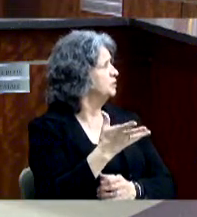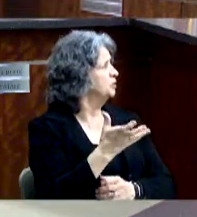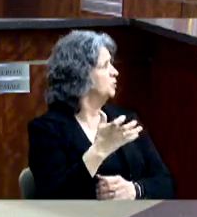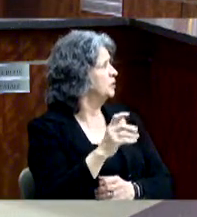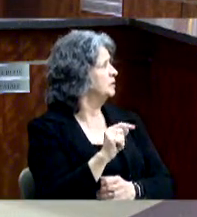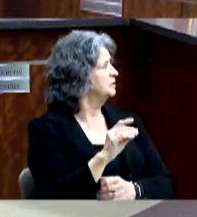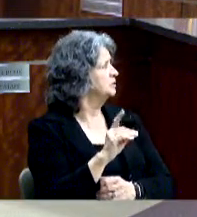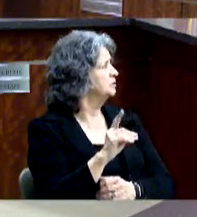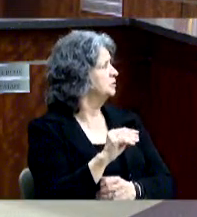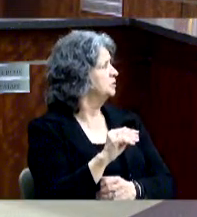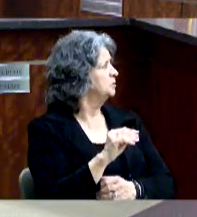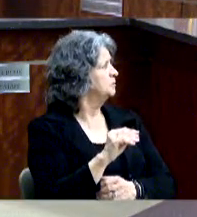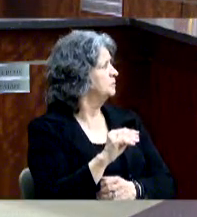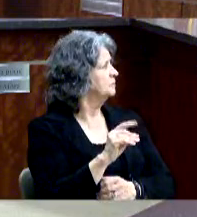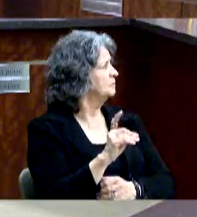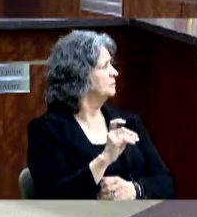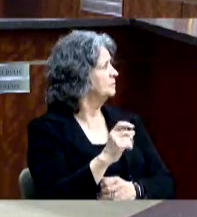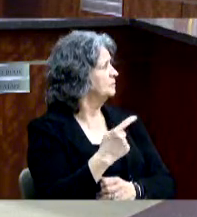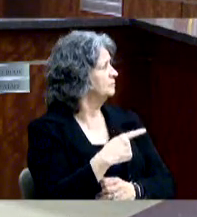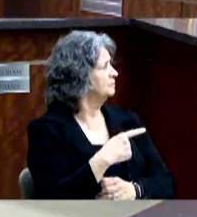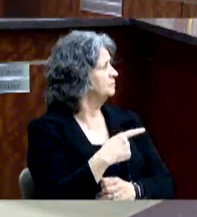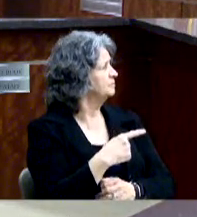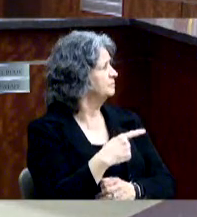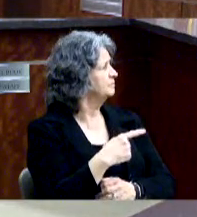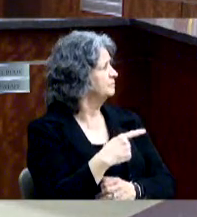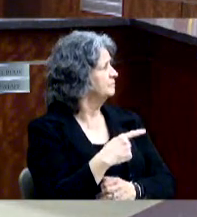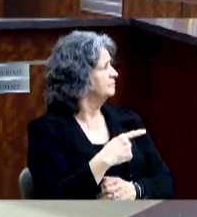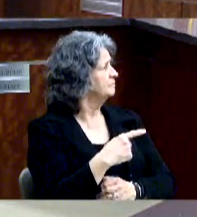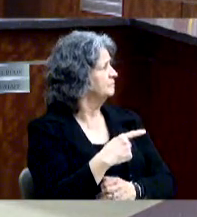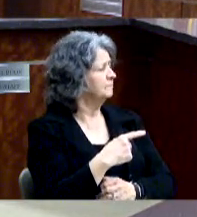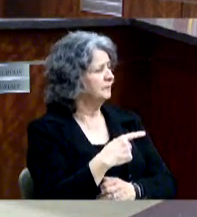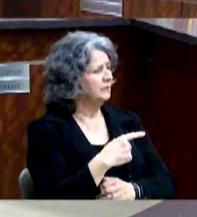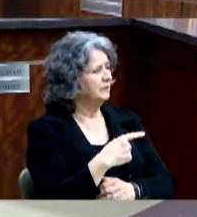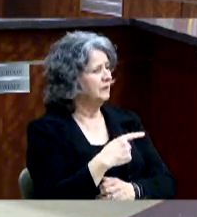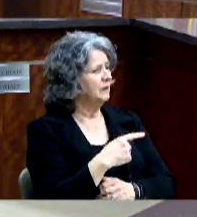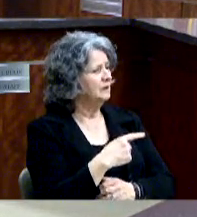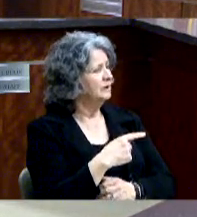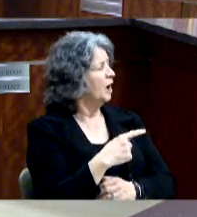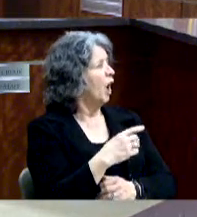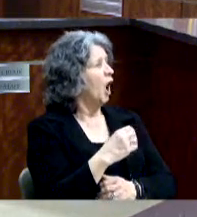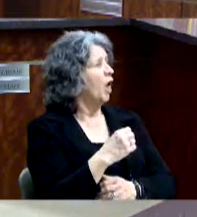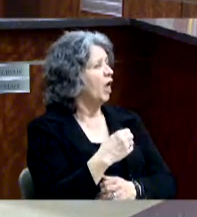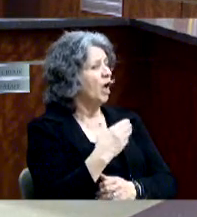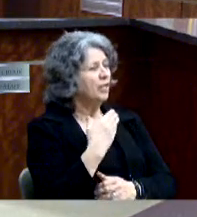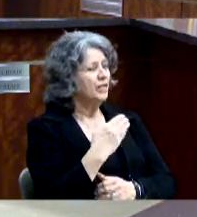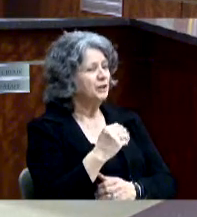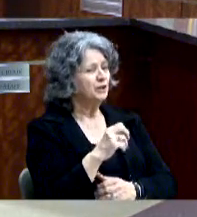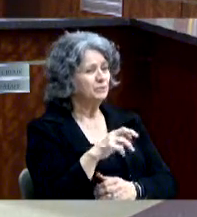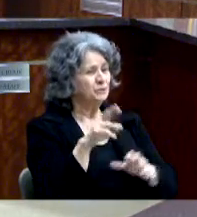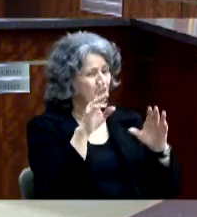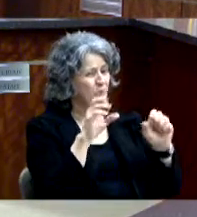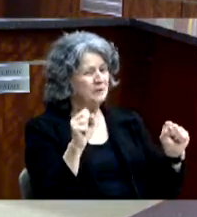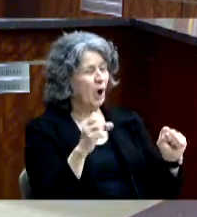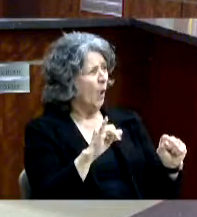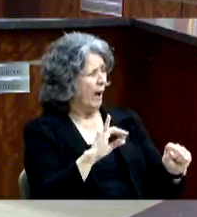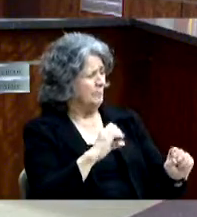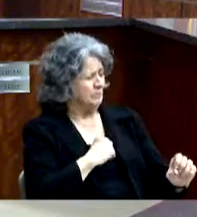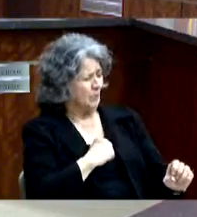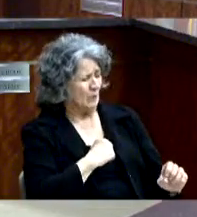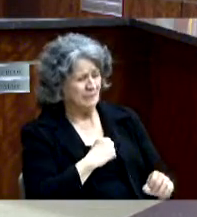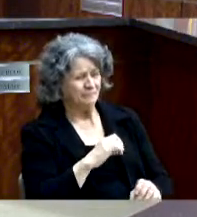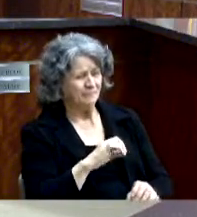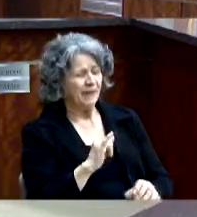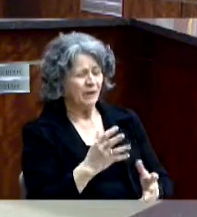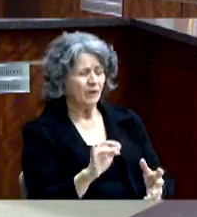your report first. Thank you, Mr. President. Oh, I'm sorry, excuse me. Let me also offer condolences to